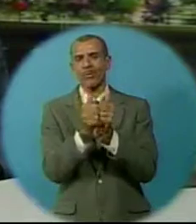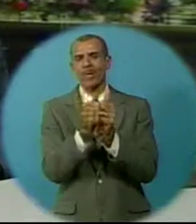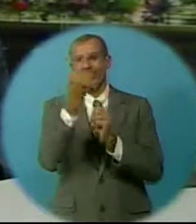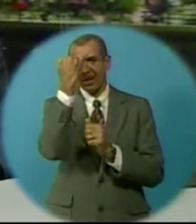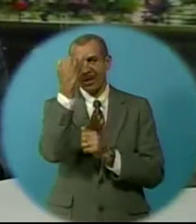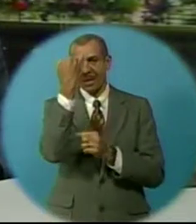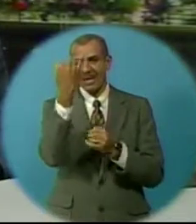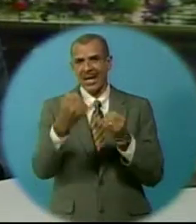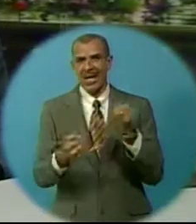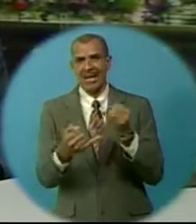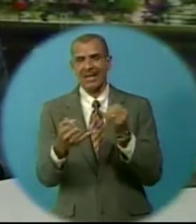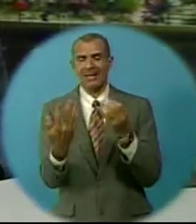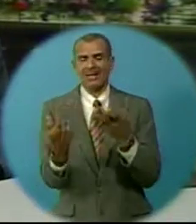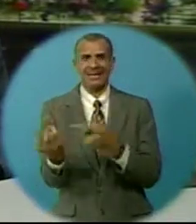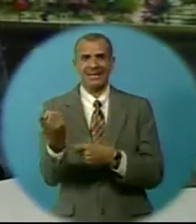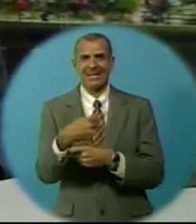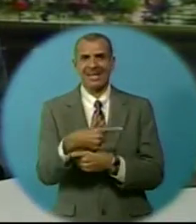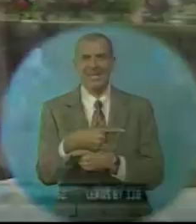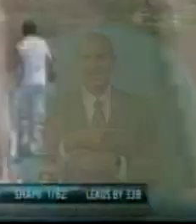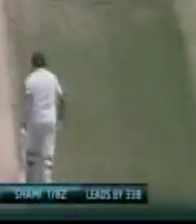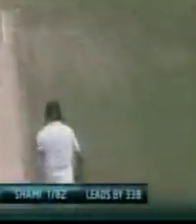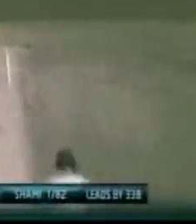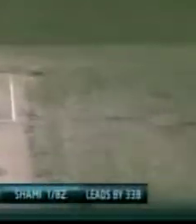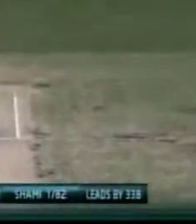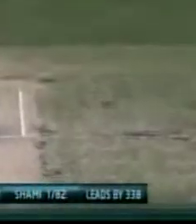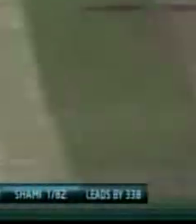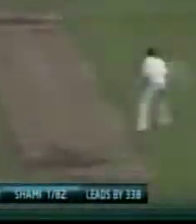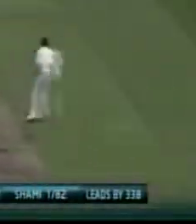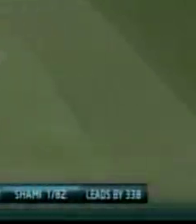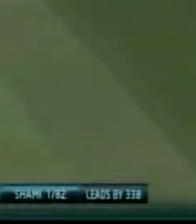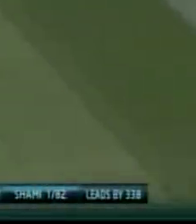ended in a draw today. The stalemate in Melbourne means Australia are